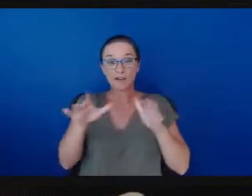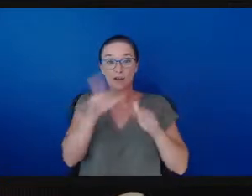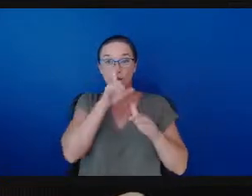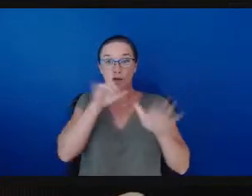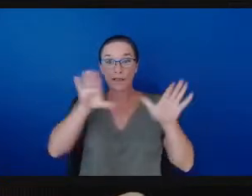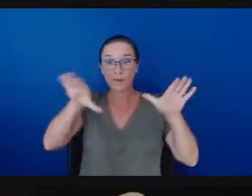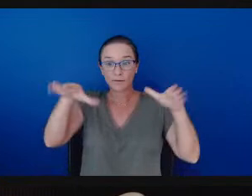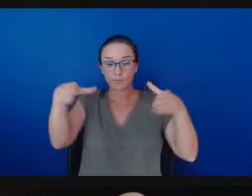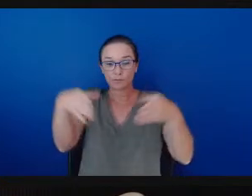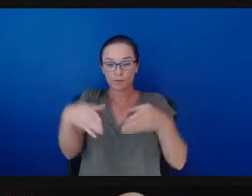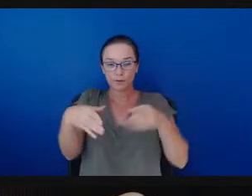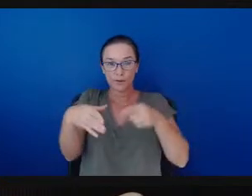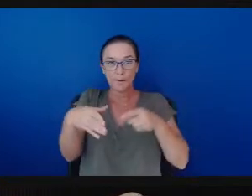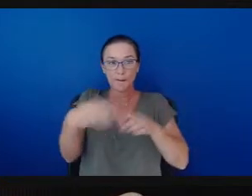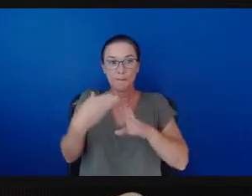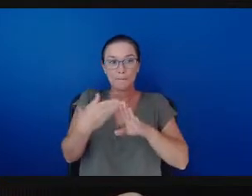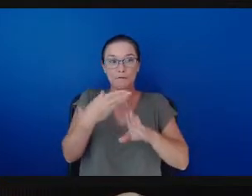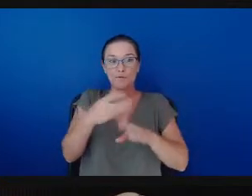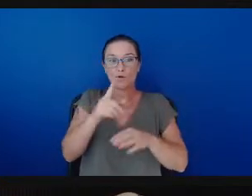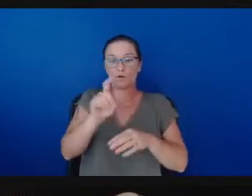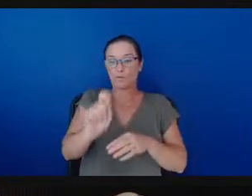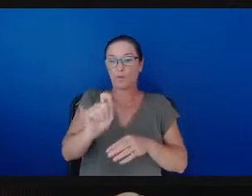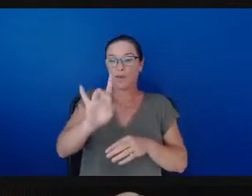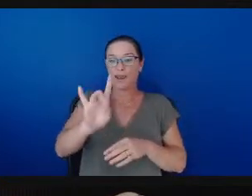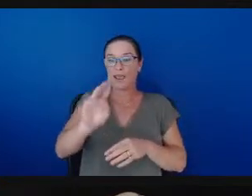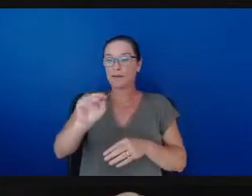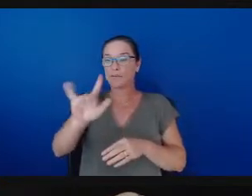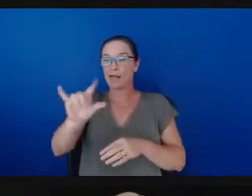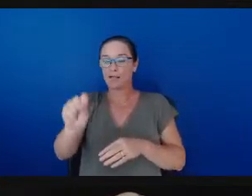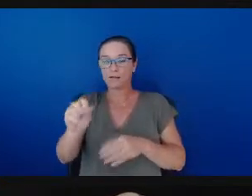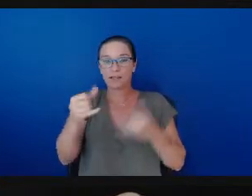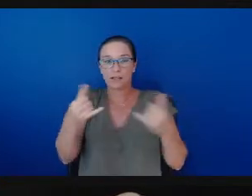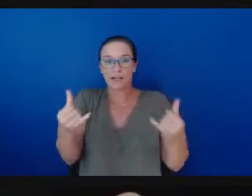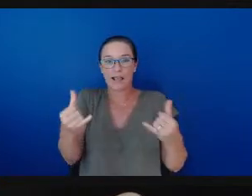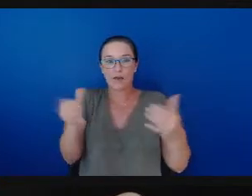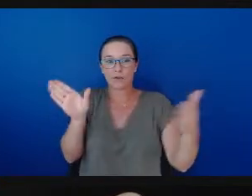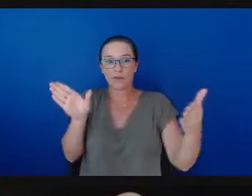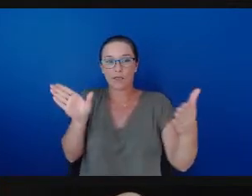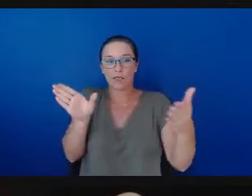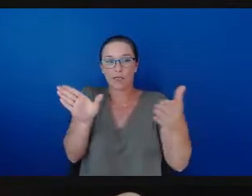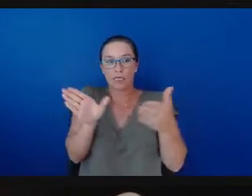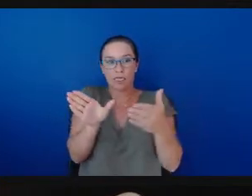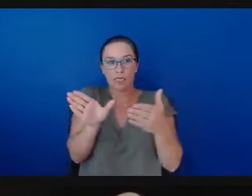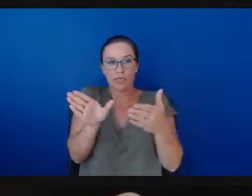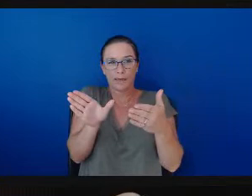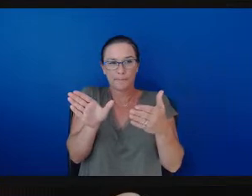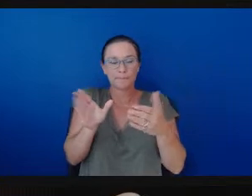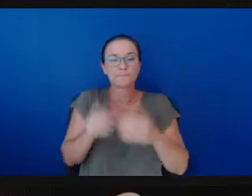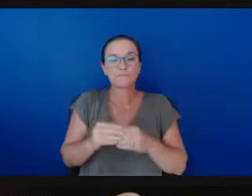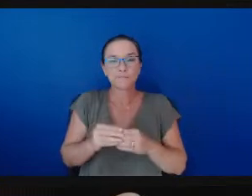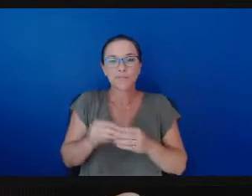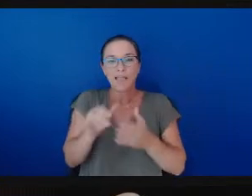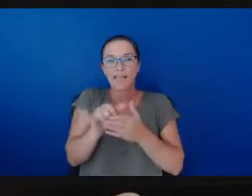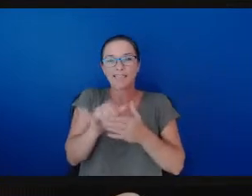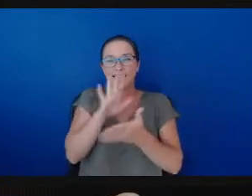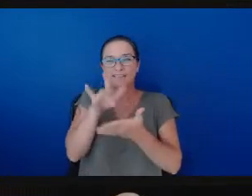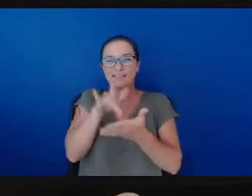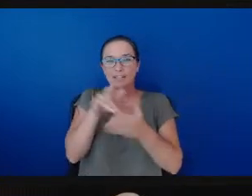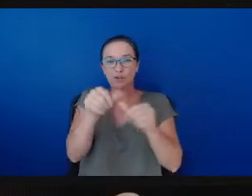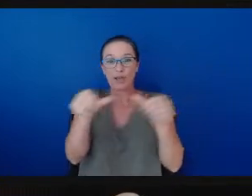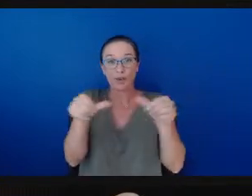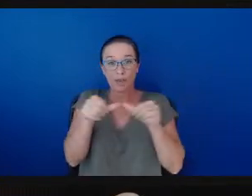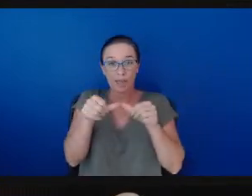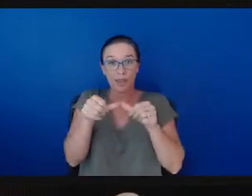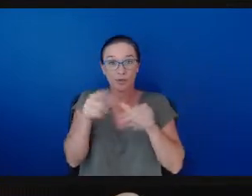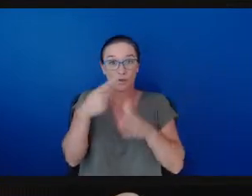its original length of 0.8 miles. It's shrunk down to something less than that, and that center area is what you see on screen